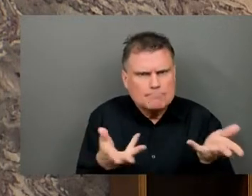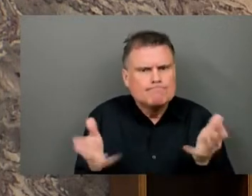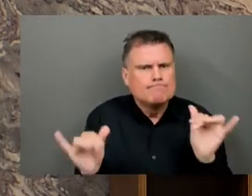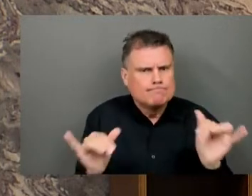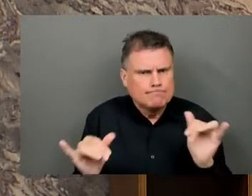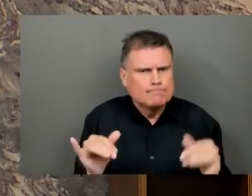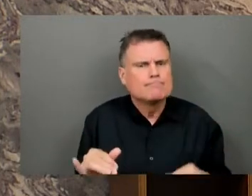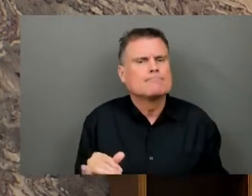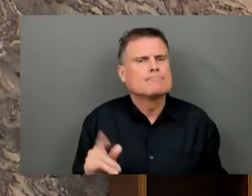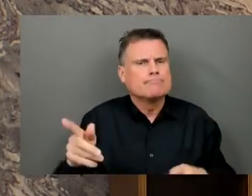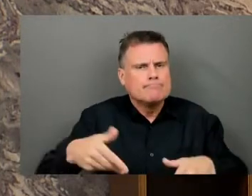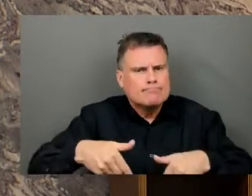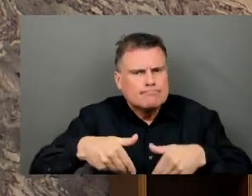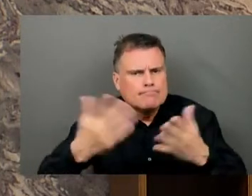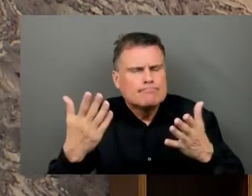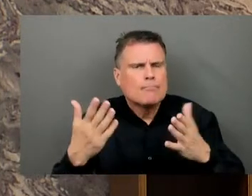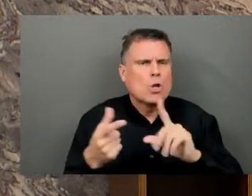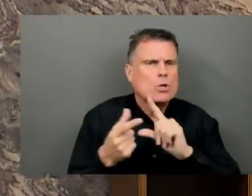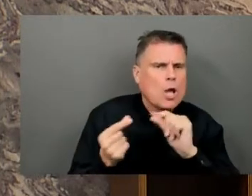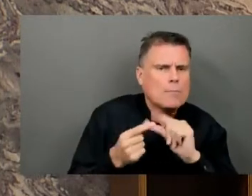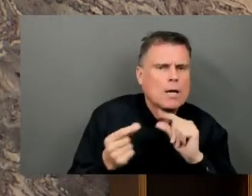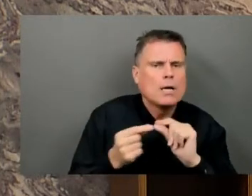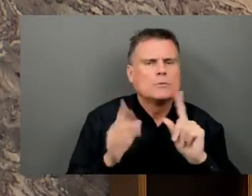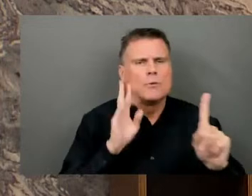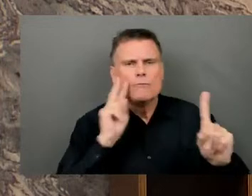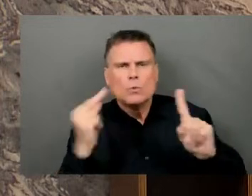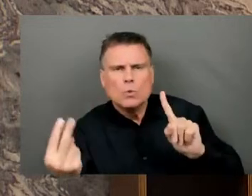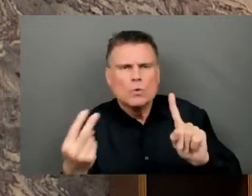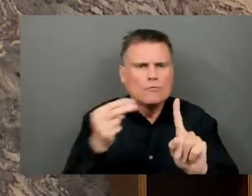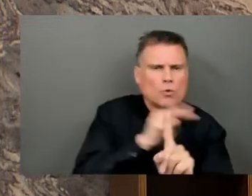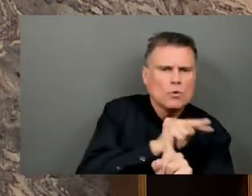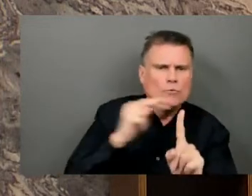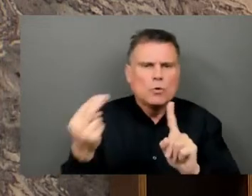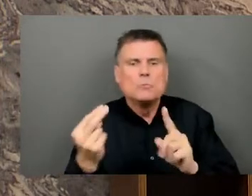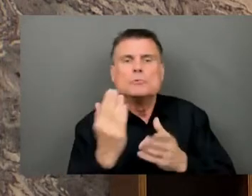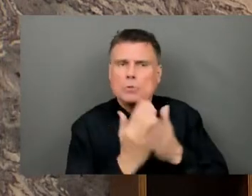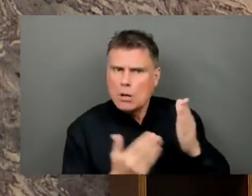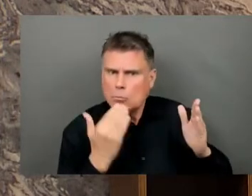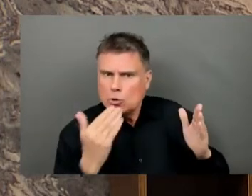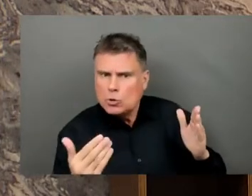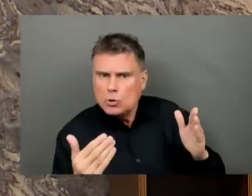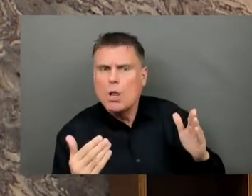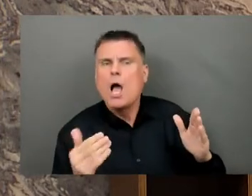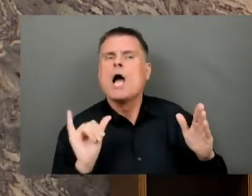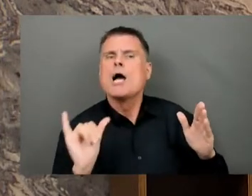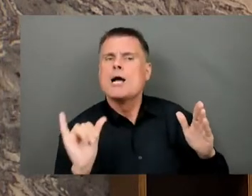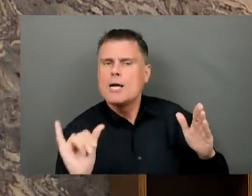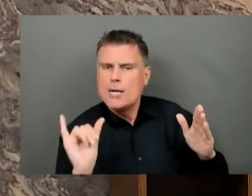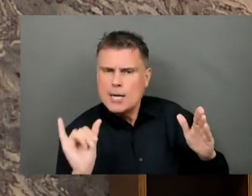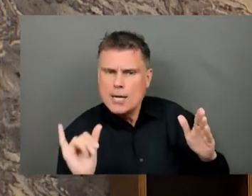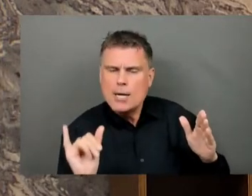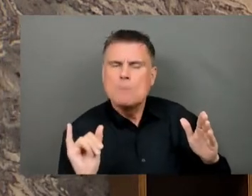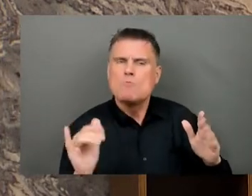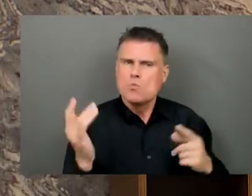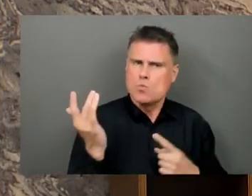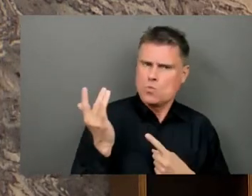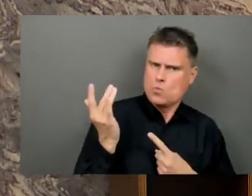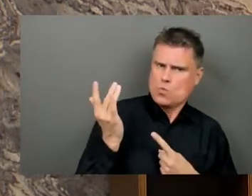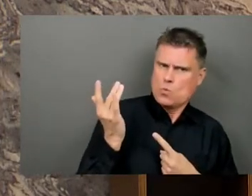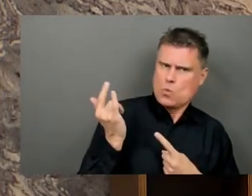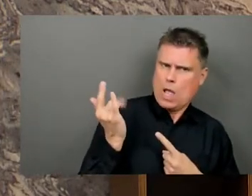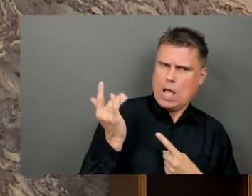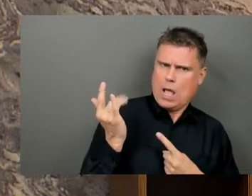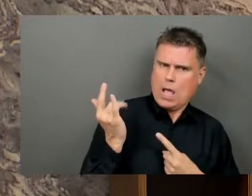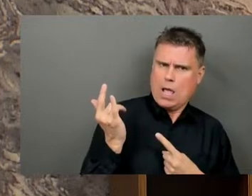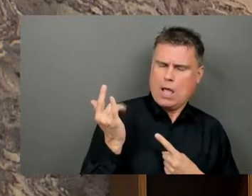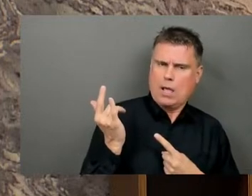expressed I think some very valid reasons as to why the government has a choice that